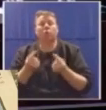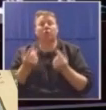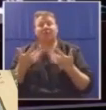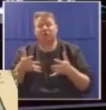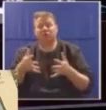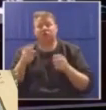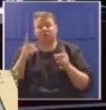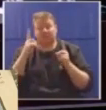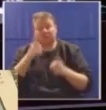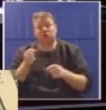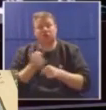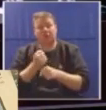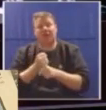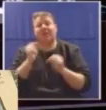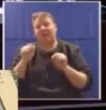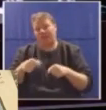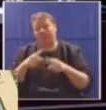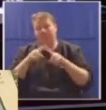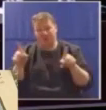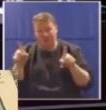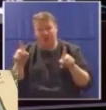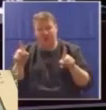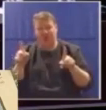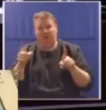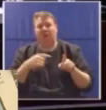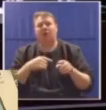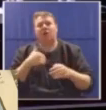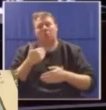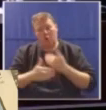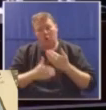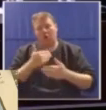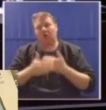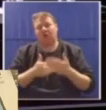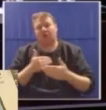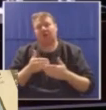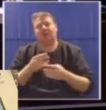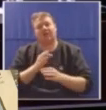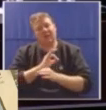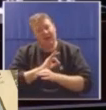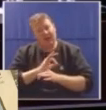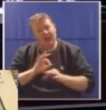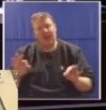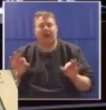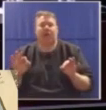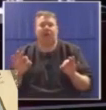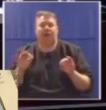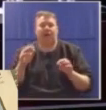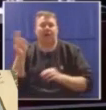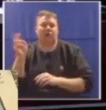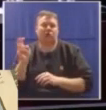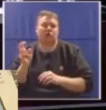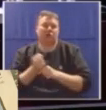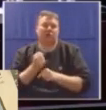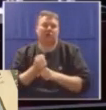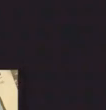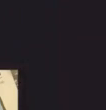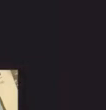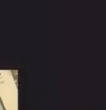said we are going to proceed to cleaner energy, And we will do it at